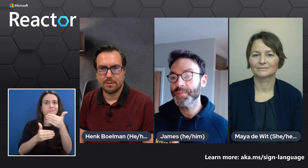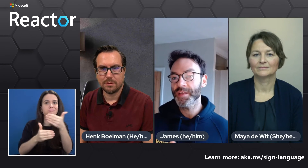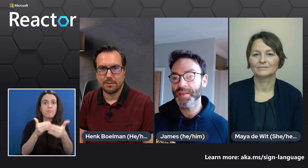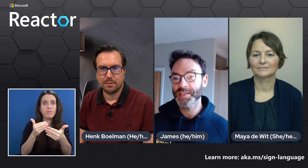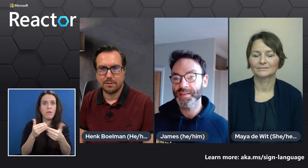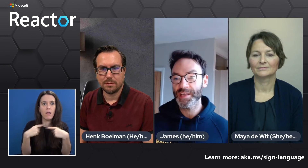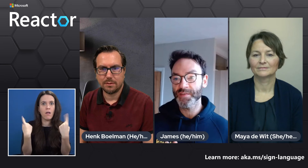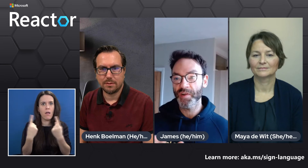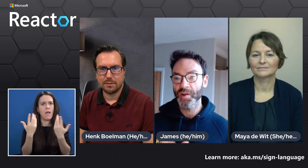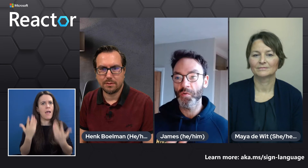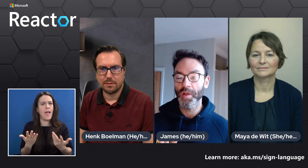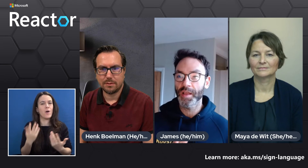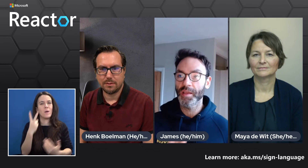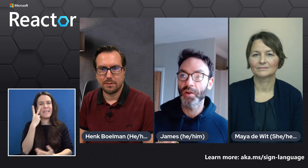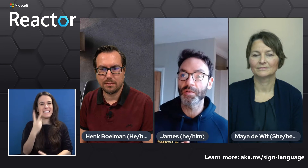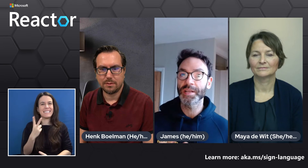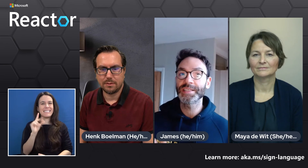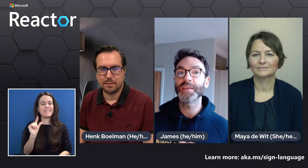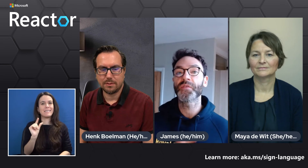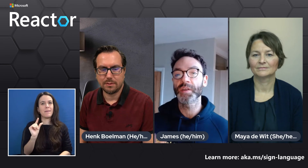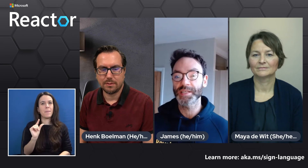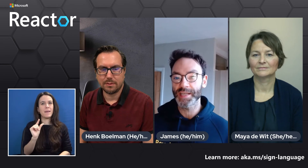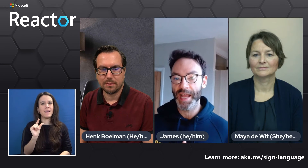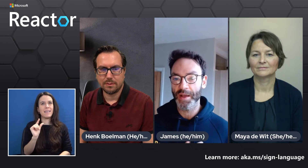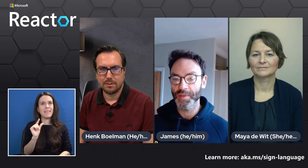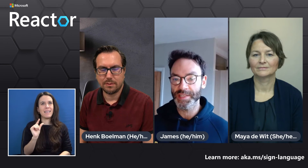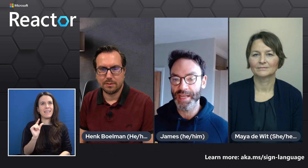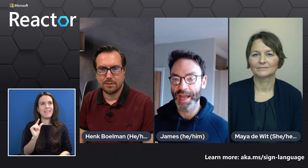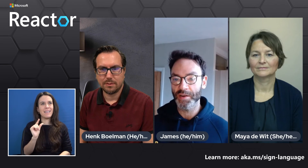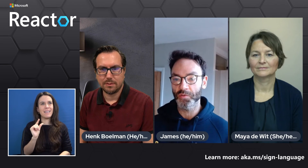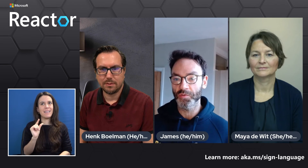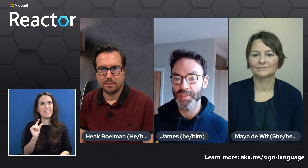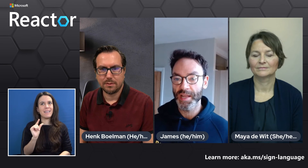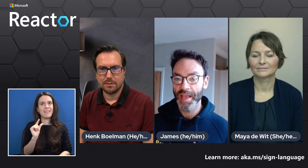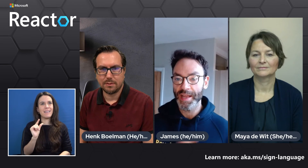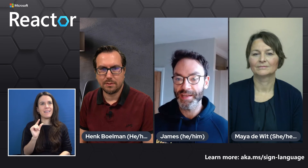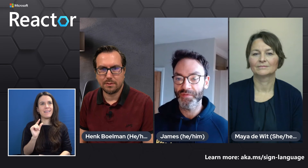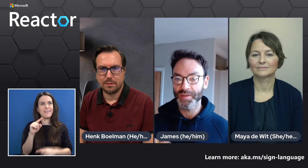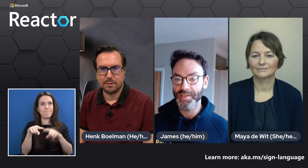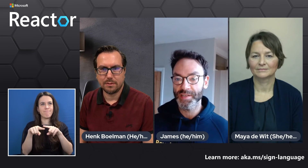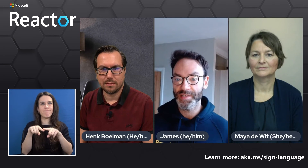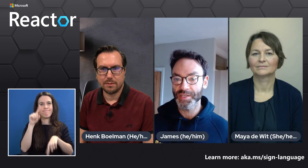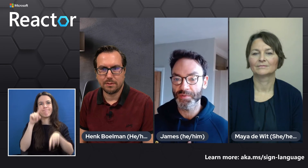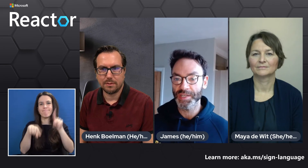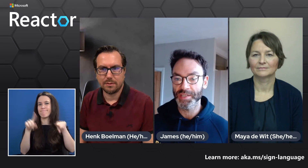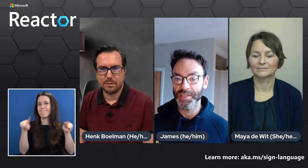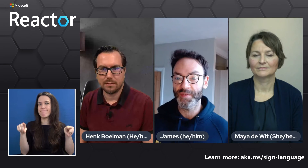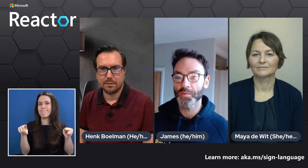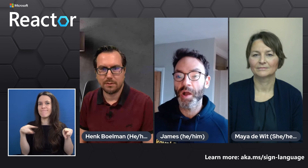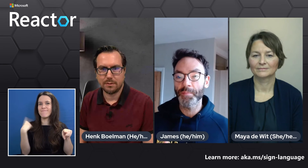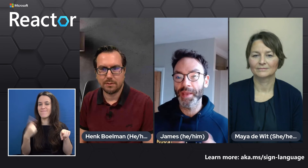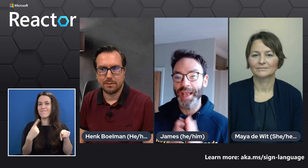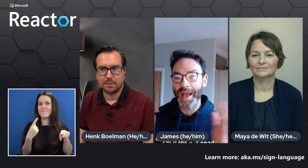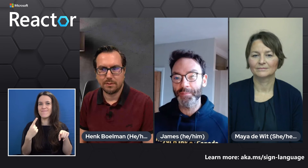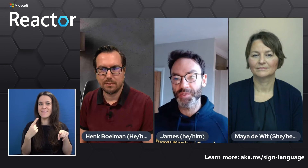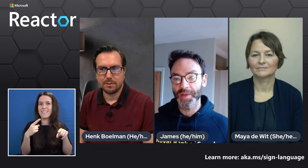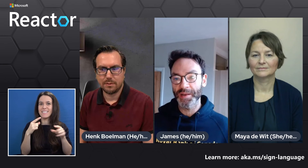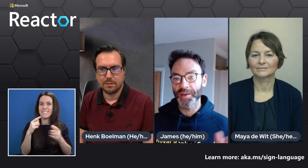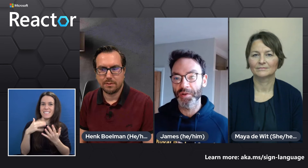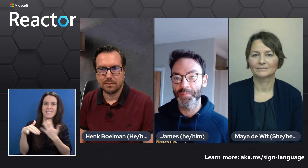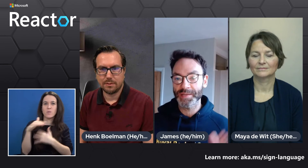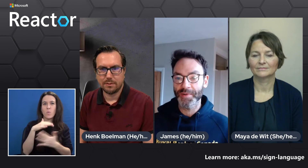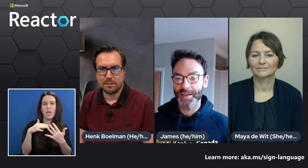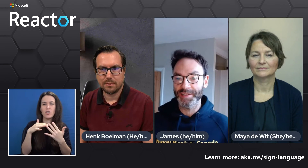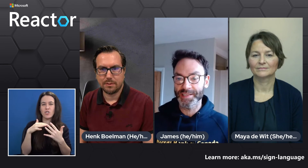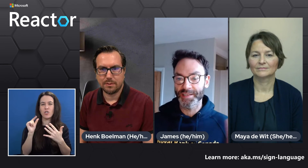It seems to me that there's a real, difference in how this is handled in different situations, and there's quite a big gap between,